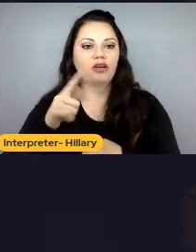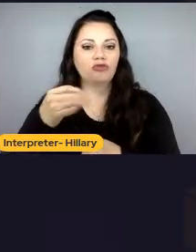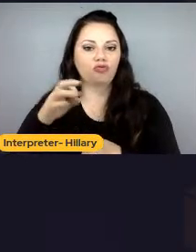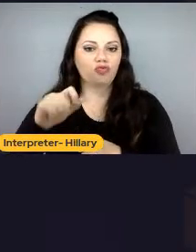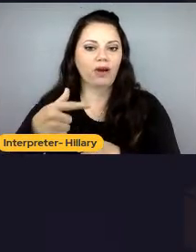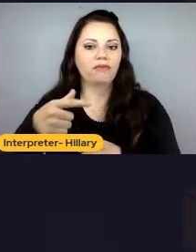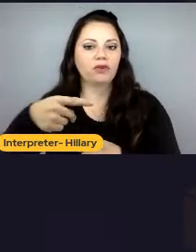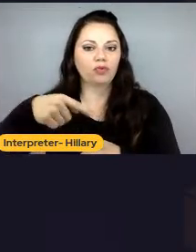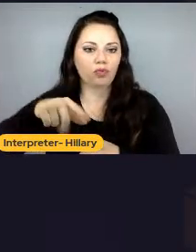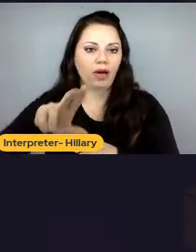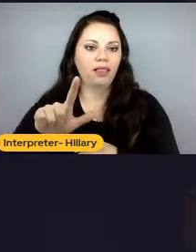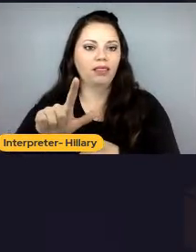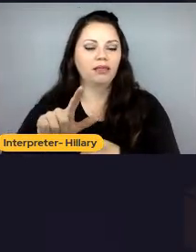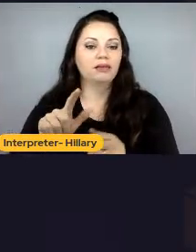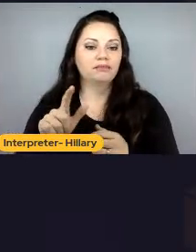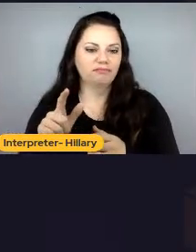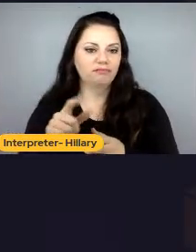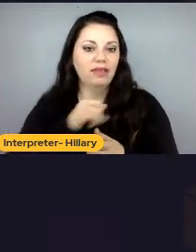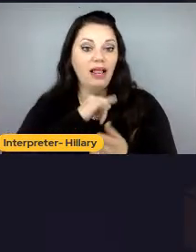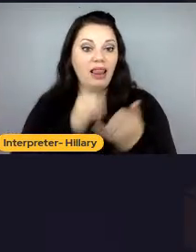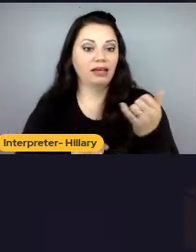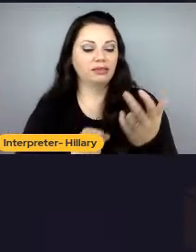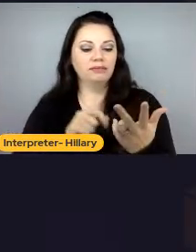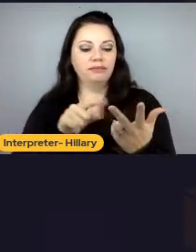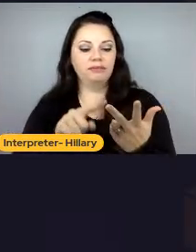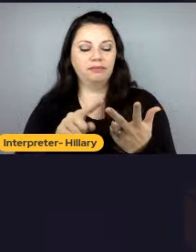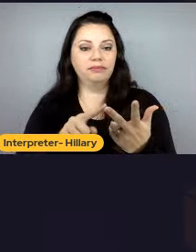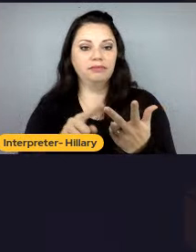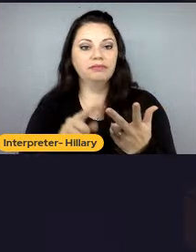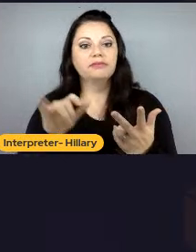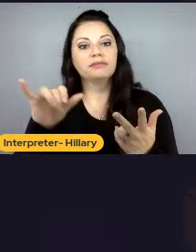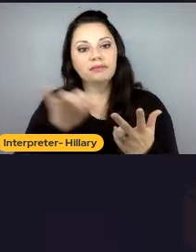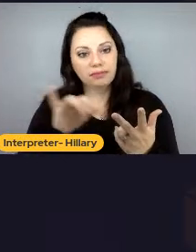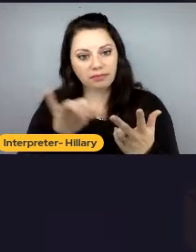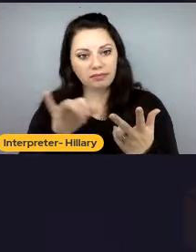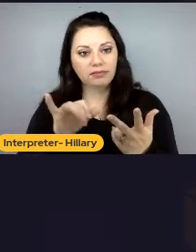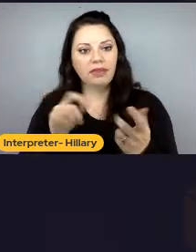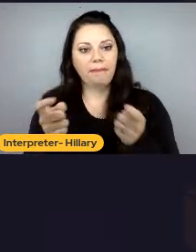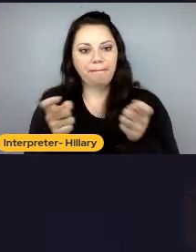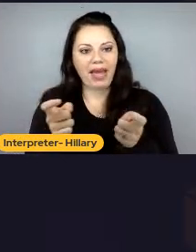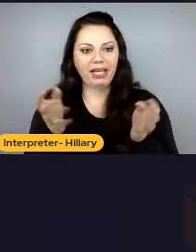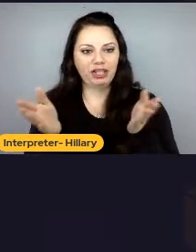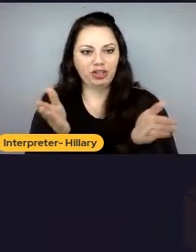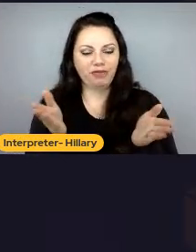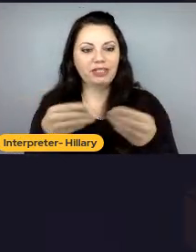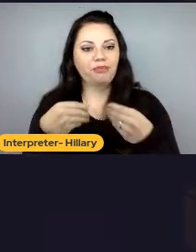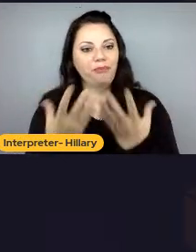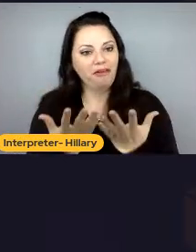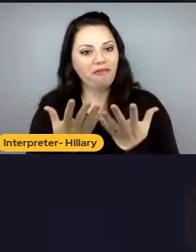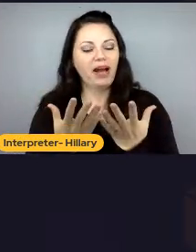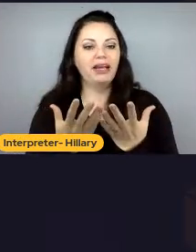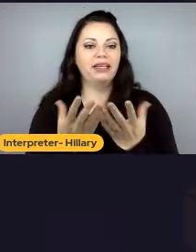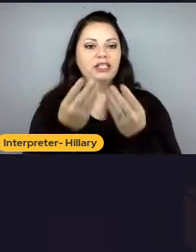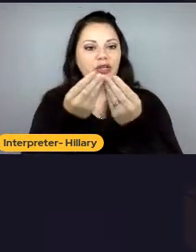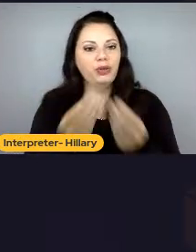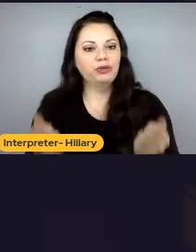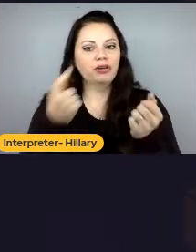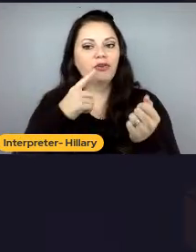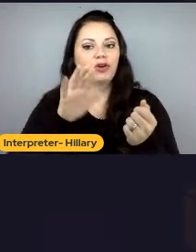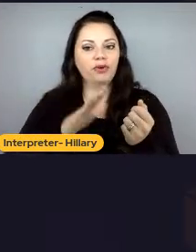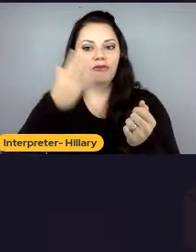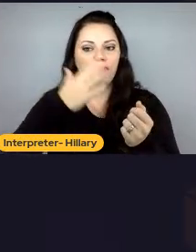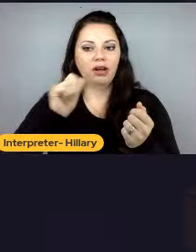commands. And last but not least, it's as well a managed service, providing a hosting solution for your front-end